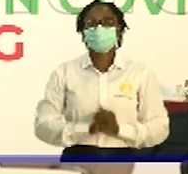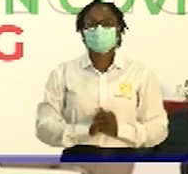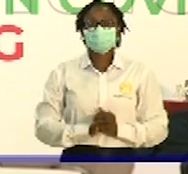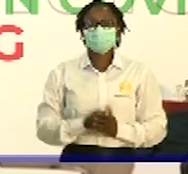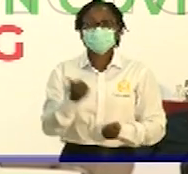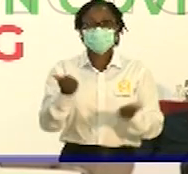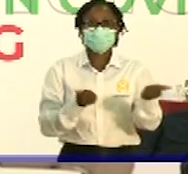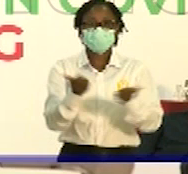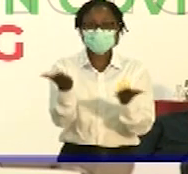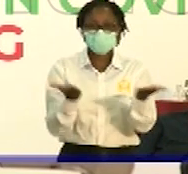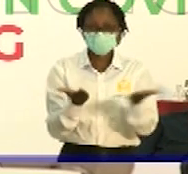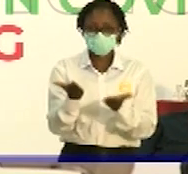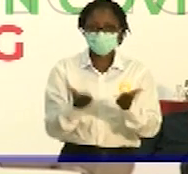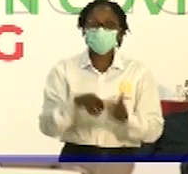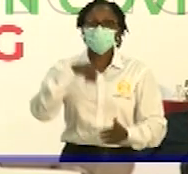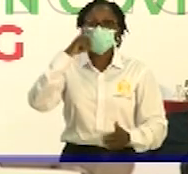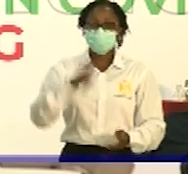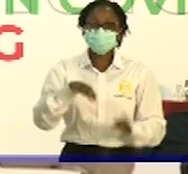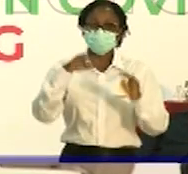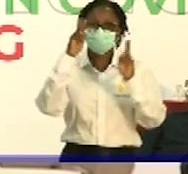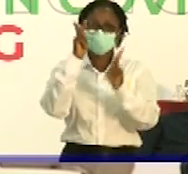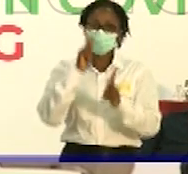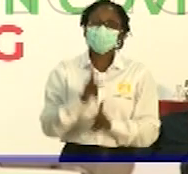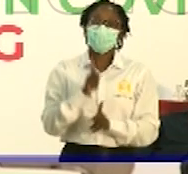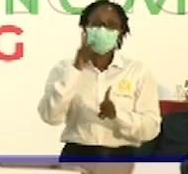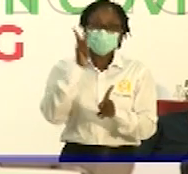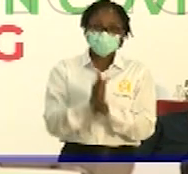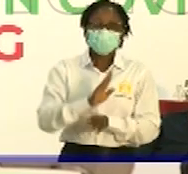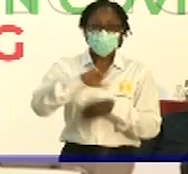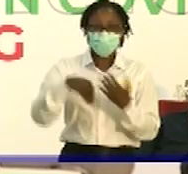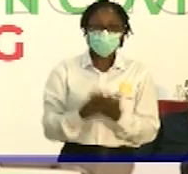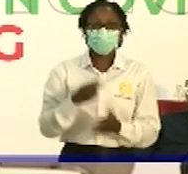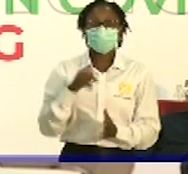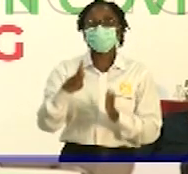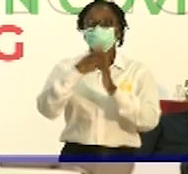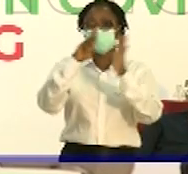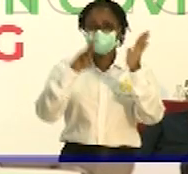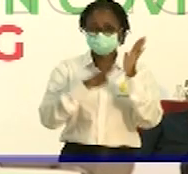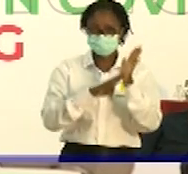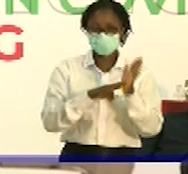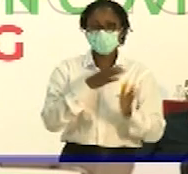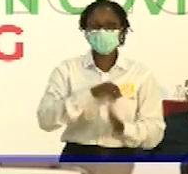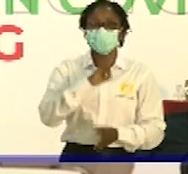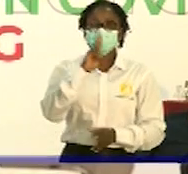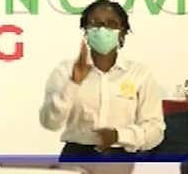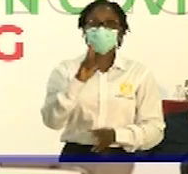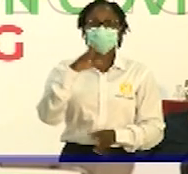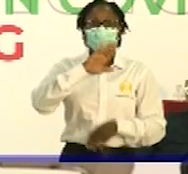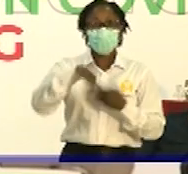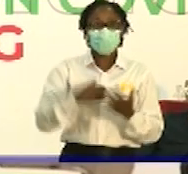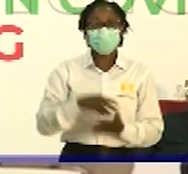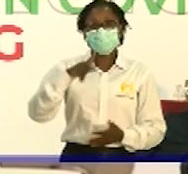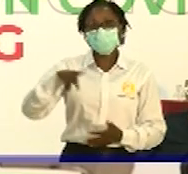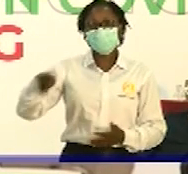Transport services must maintain all non-pharmaceutical interventions and ensure appropriate PPEs for all